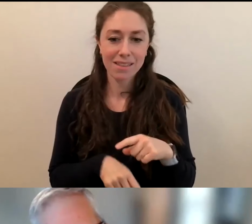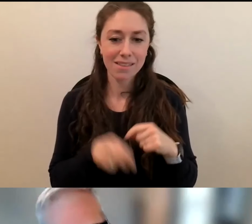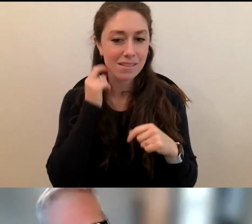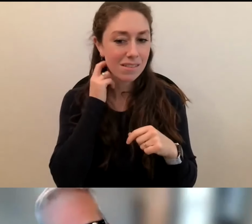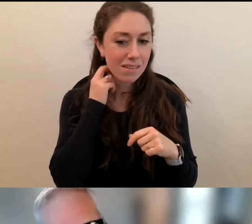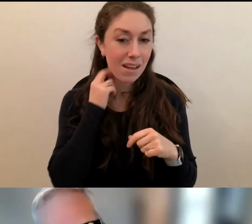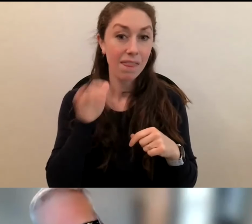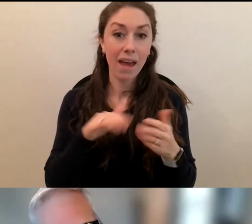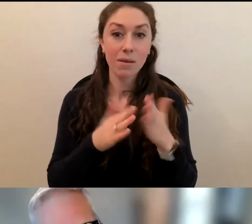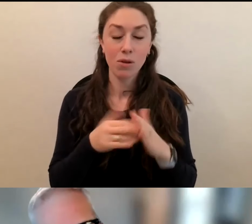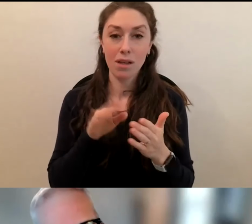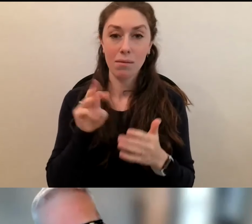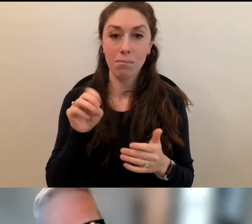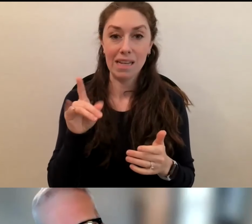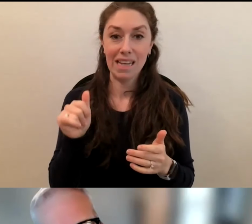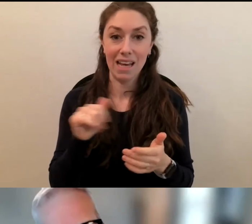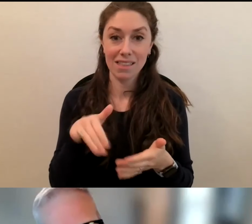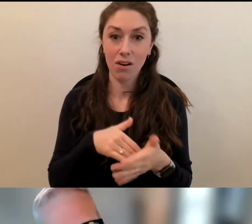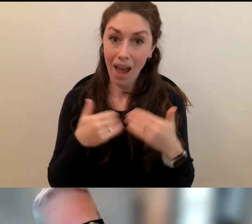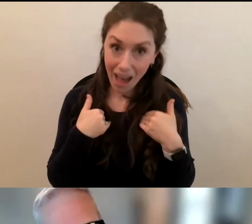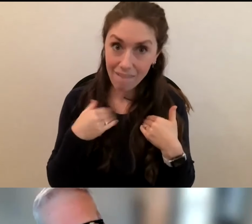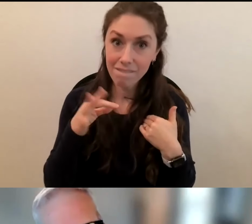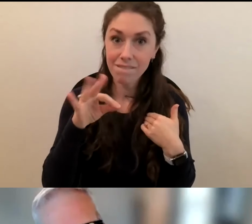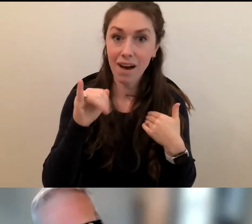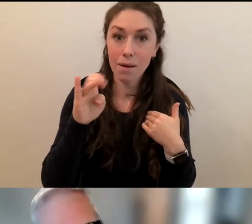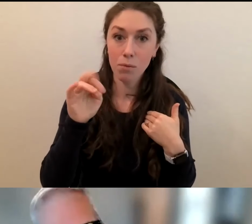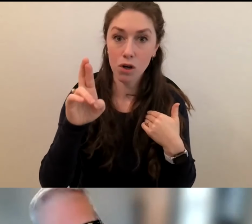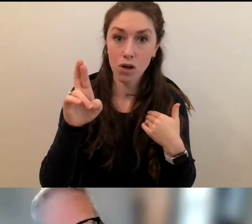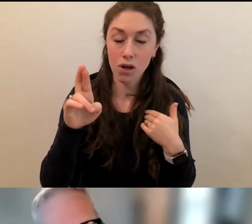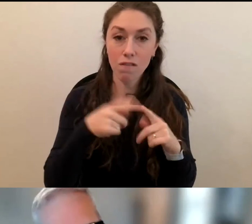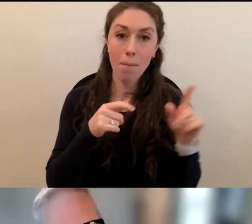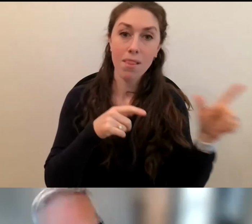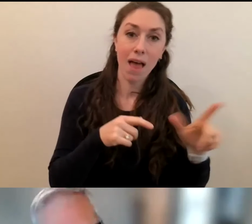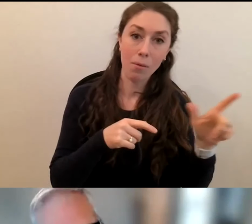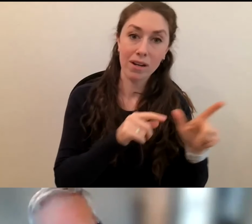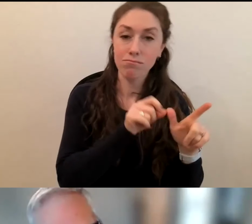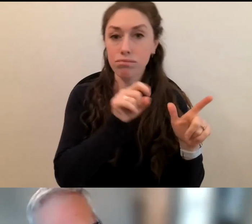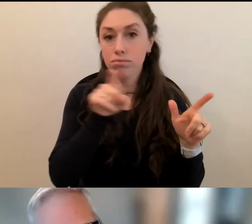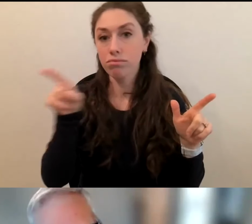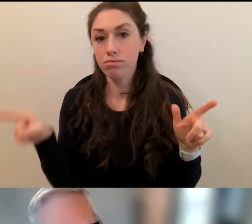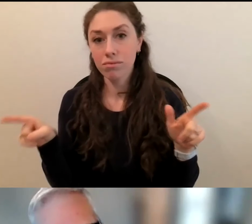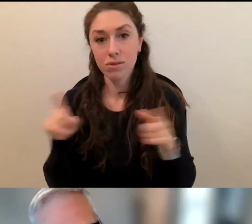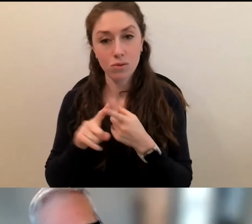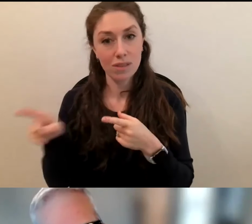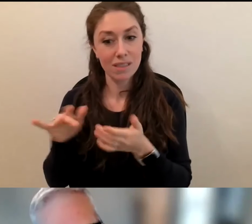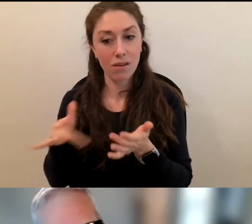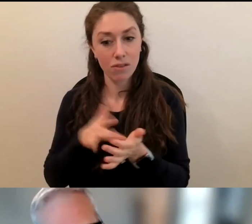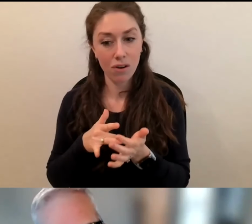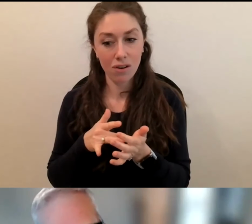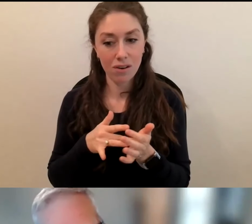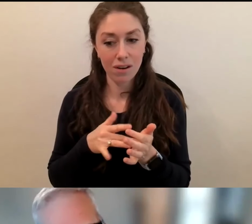community media center had fiber from the library to their center. And